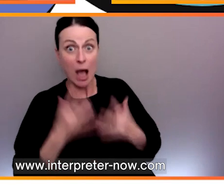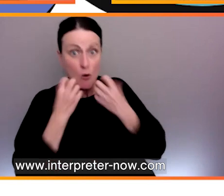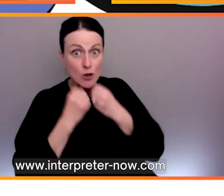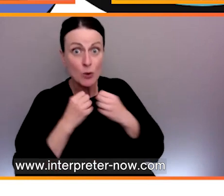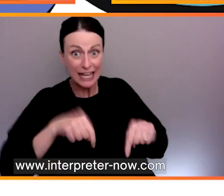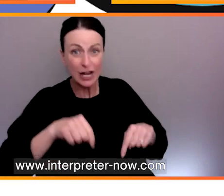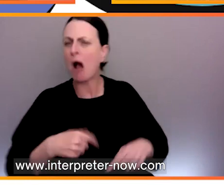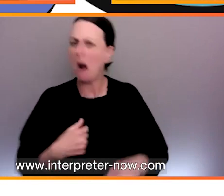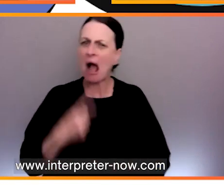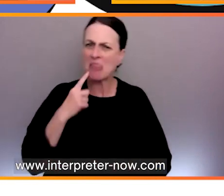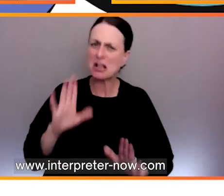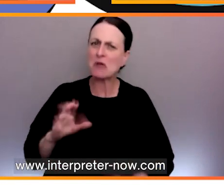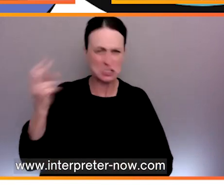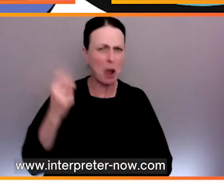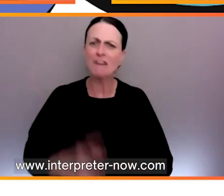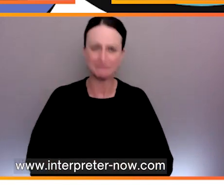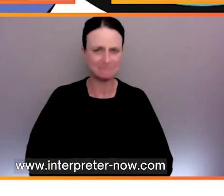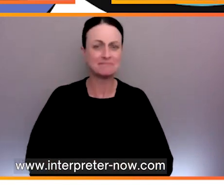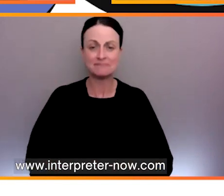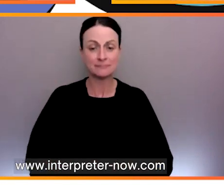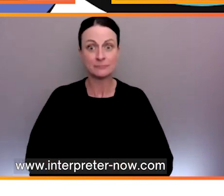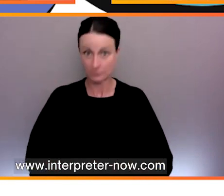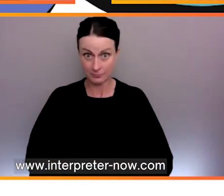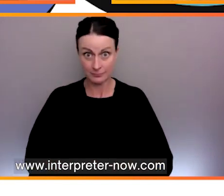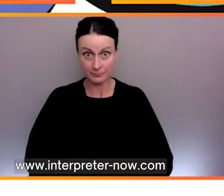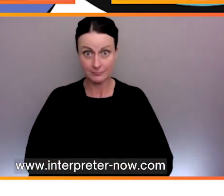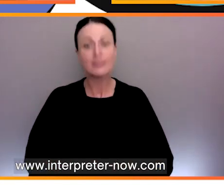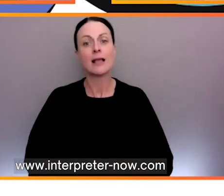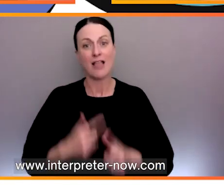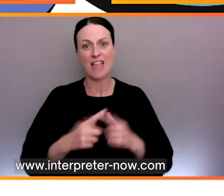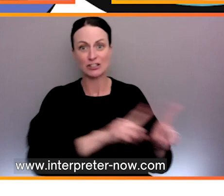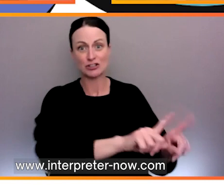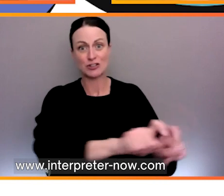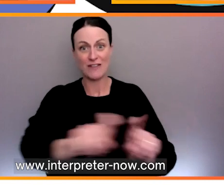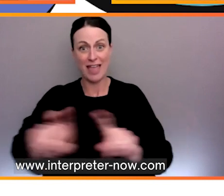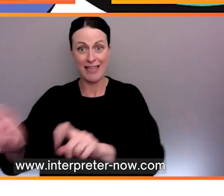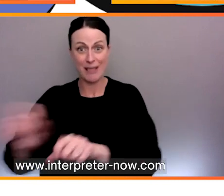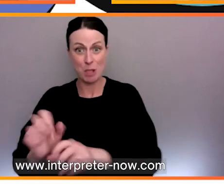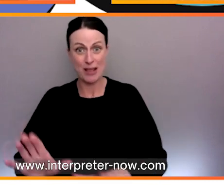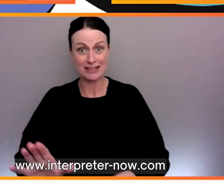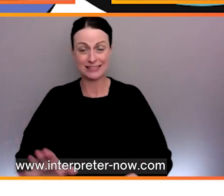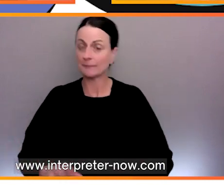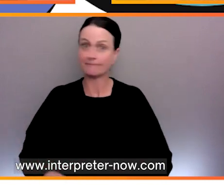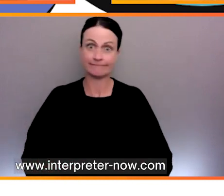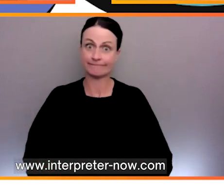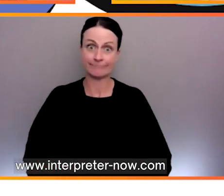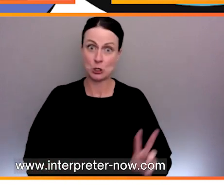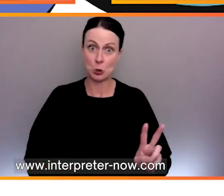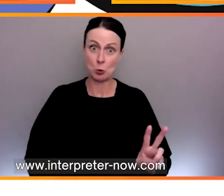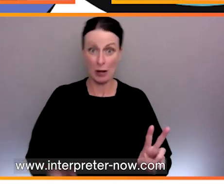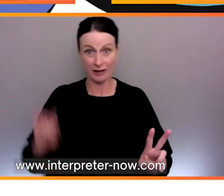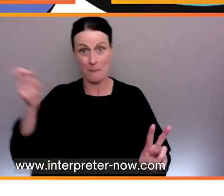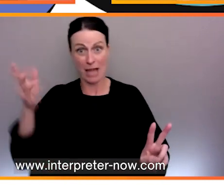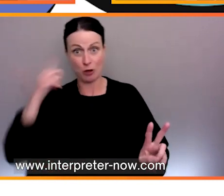survey, and it's about a 2. And then what we did is we didn't just do a survey; we had conversations, and